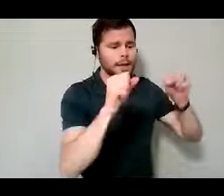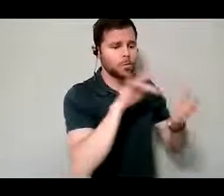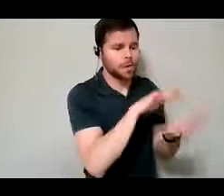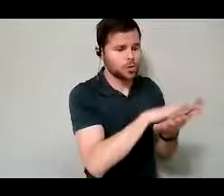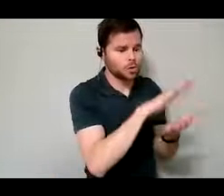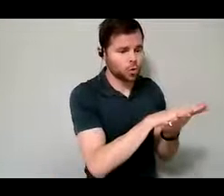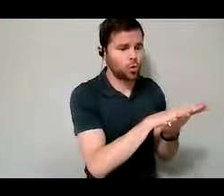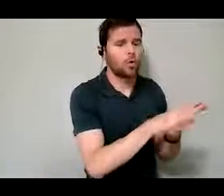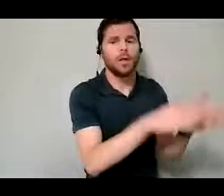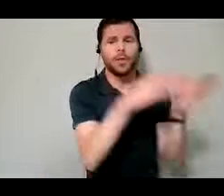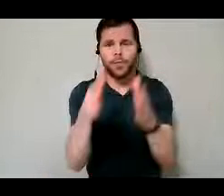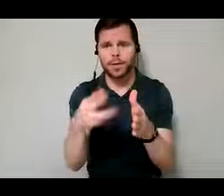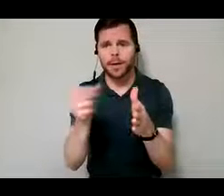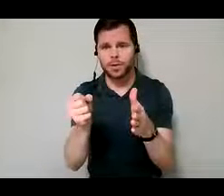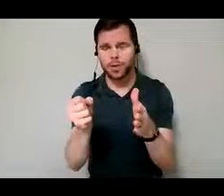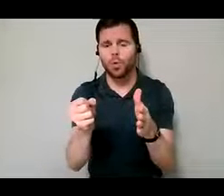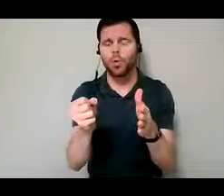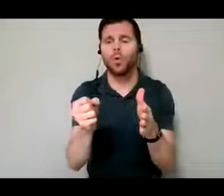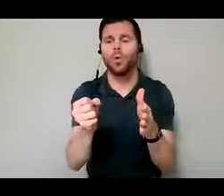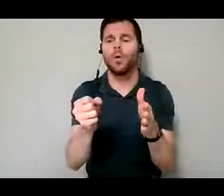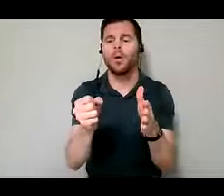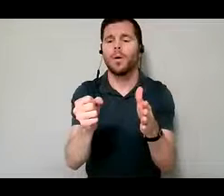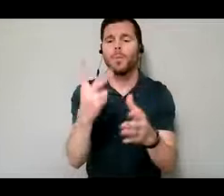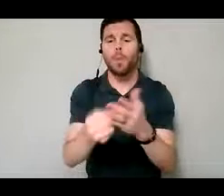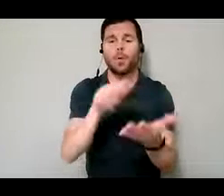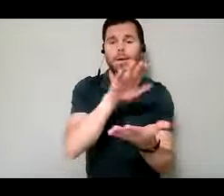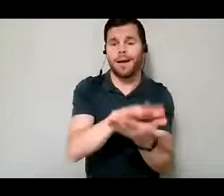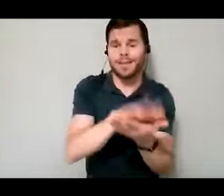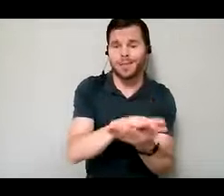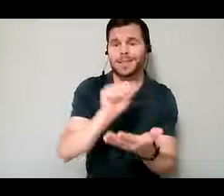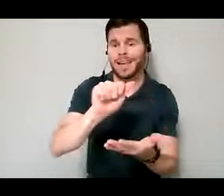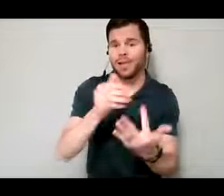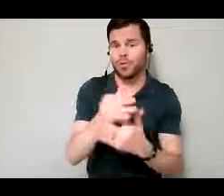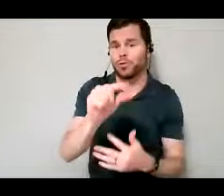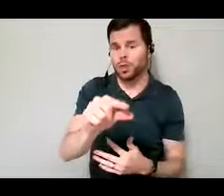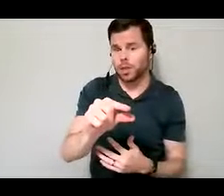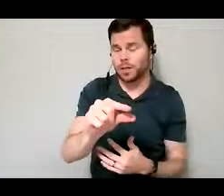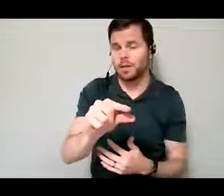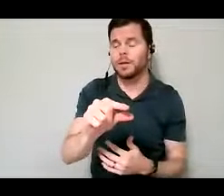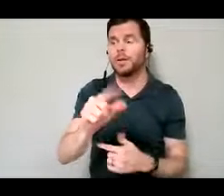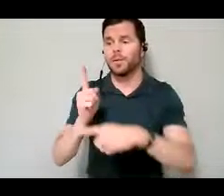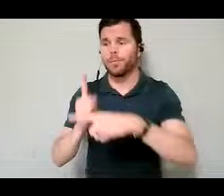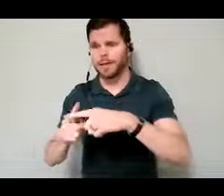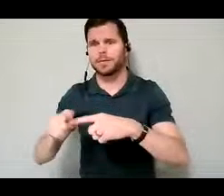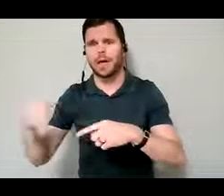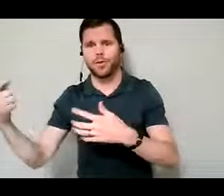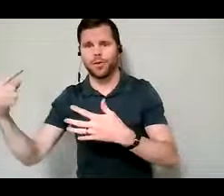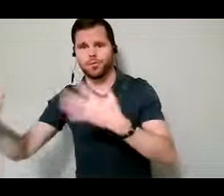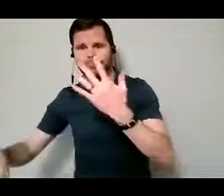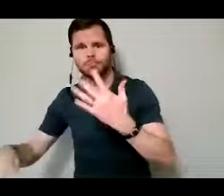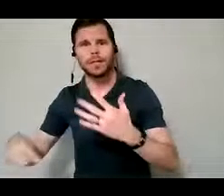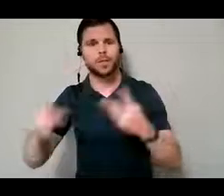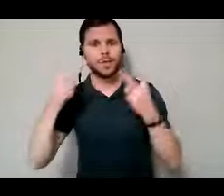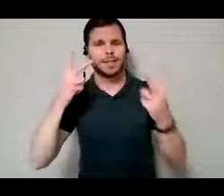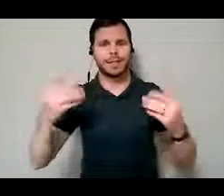in high school, both including the academics, all the A through G courses. There's columns for each area so that you can work